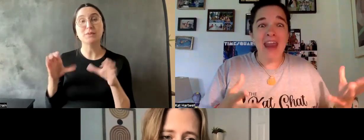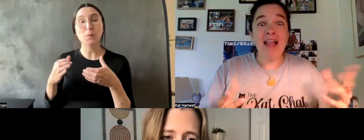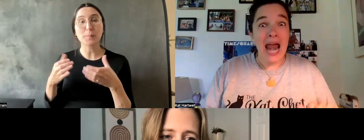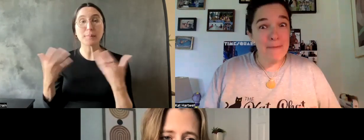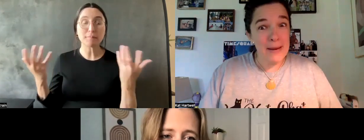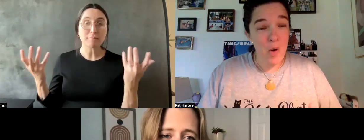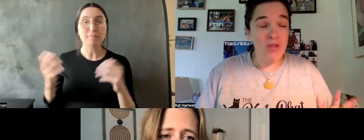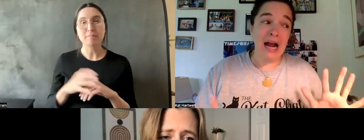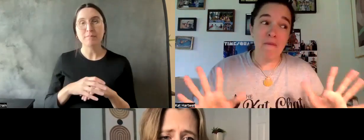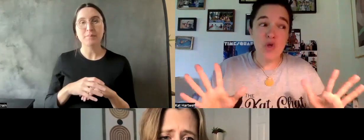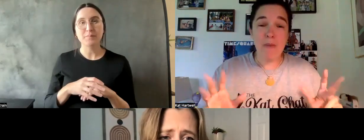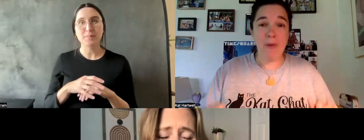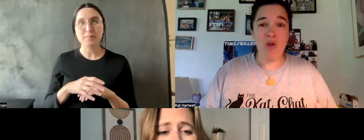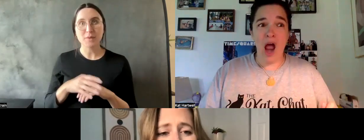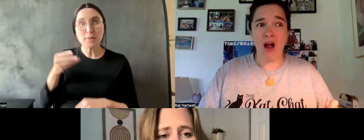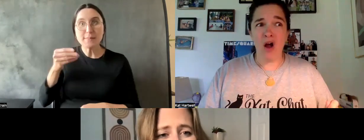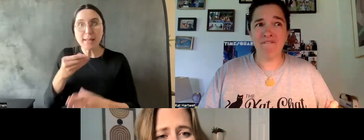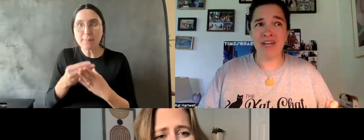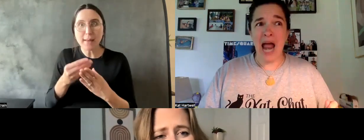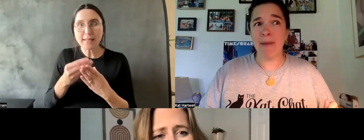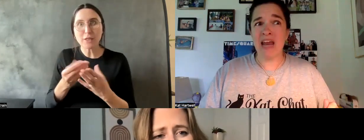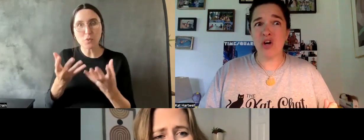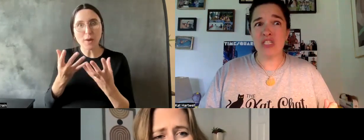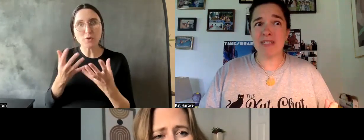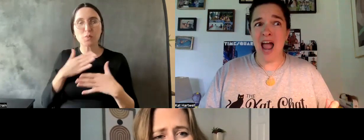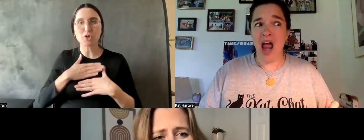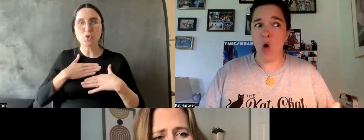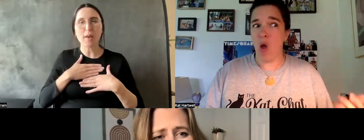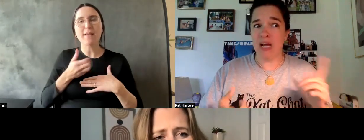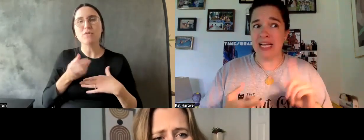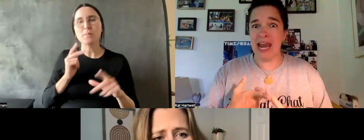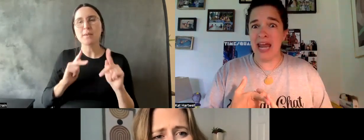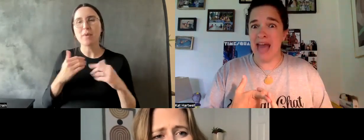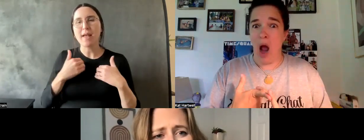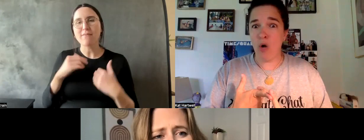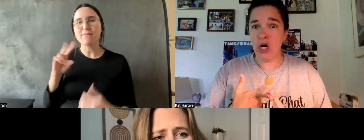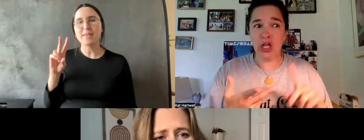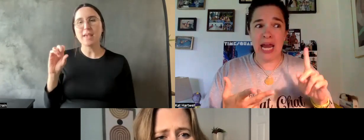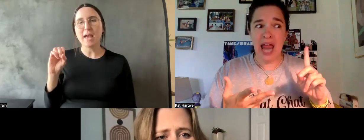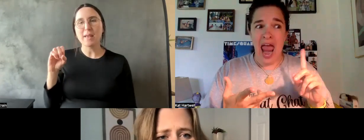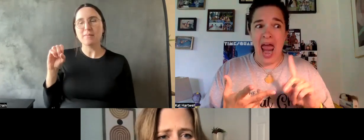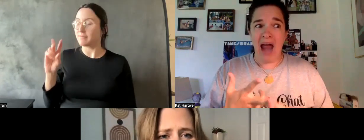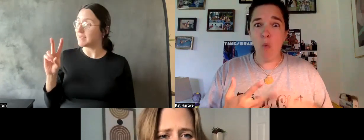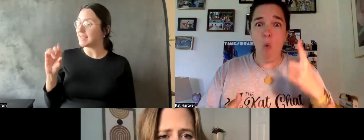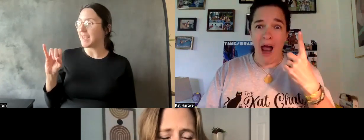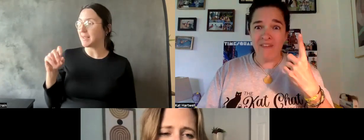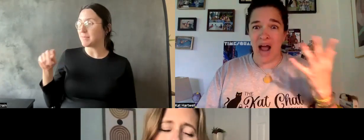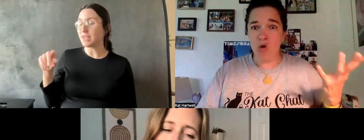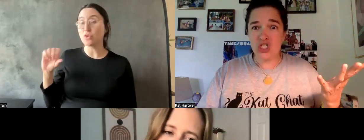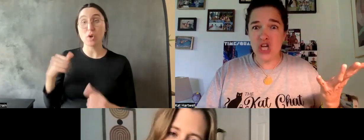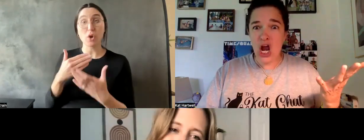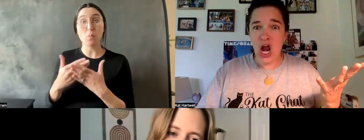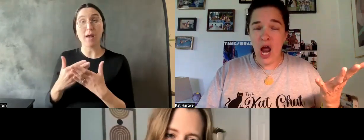Yeah. And a lot of people, like a few people were like VIP for Christmas Con. Okay, we could get in an hour early and